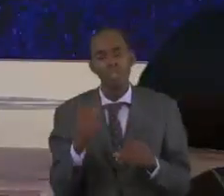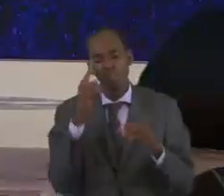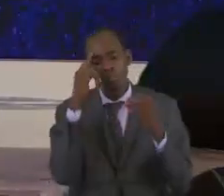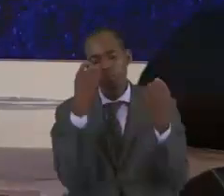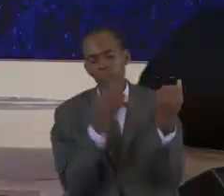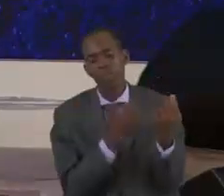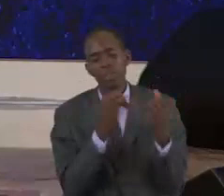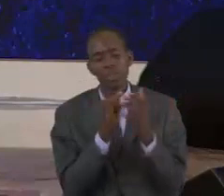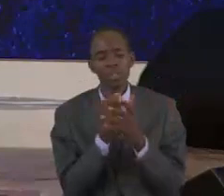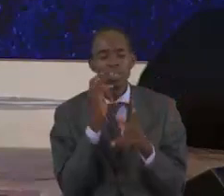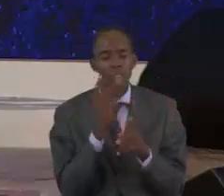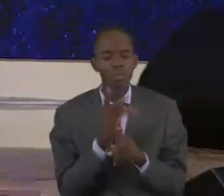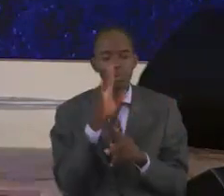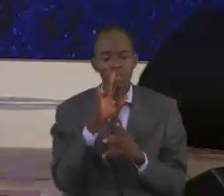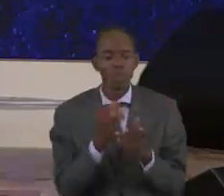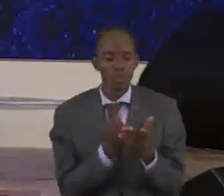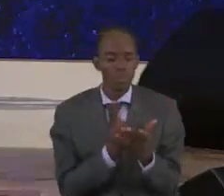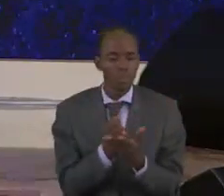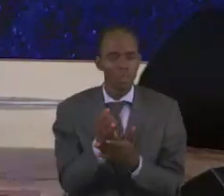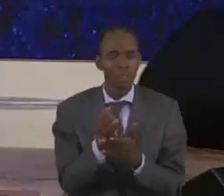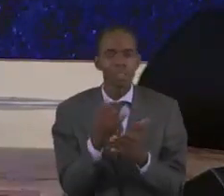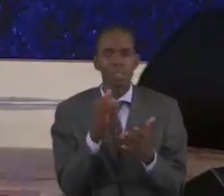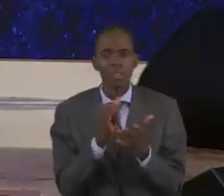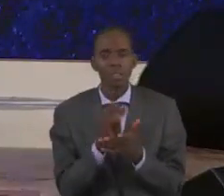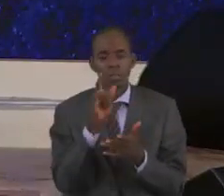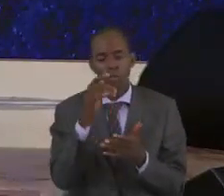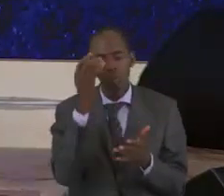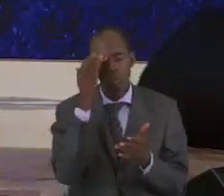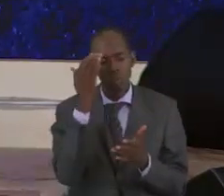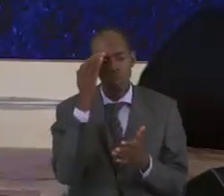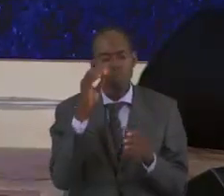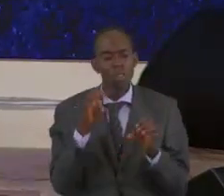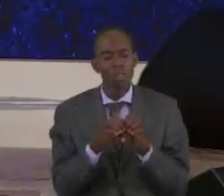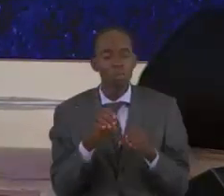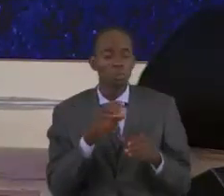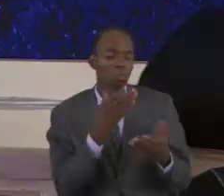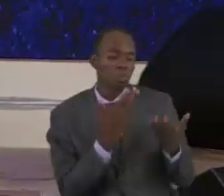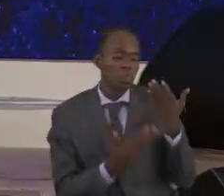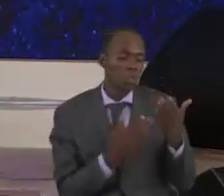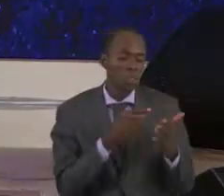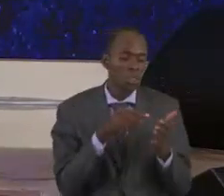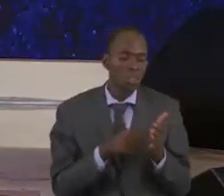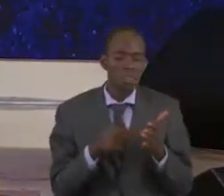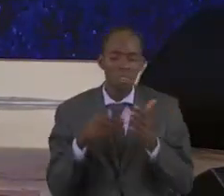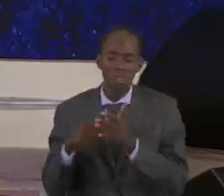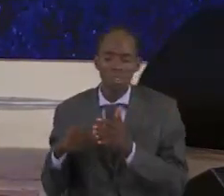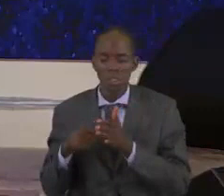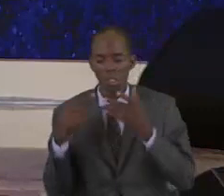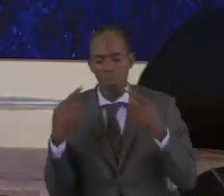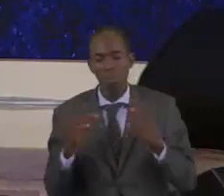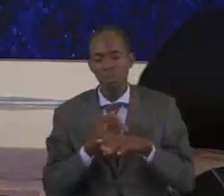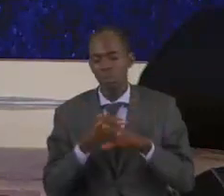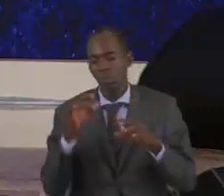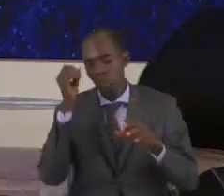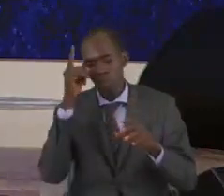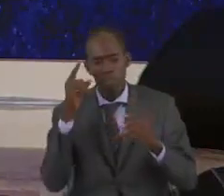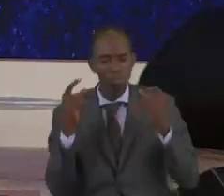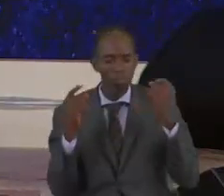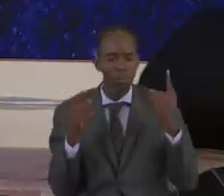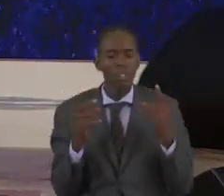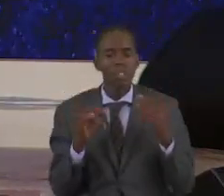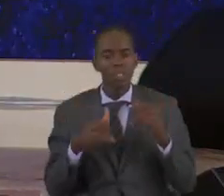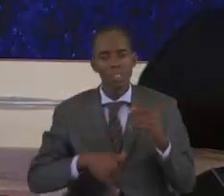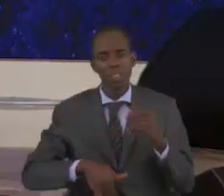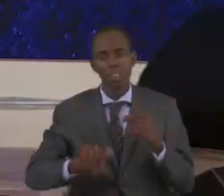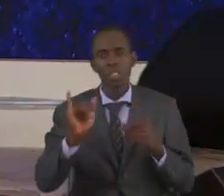your integrity, that you know, even though this is happening and I don't understand, and yet I keep